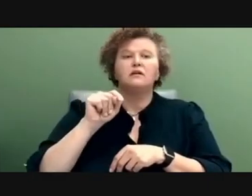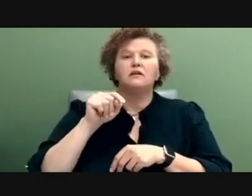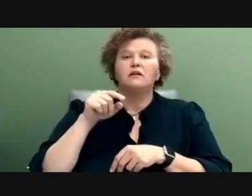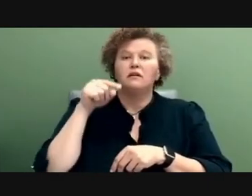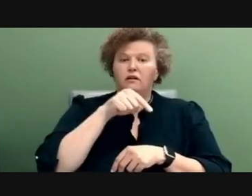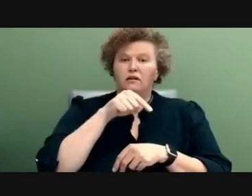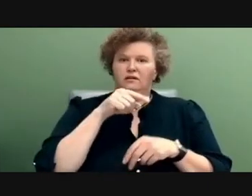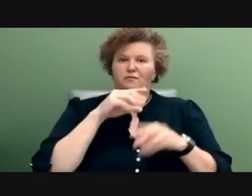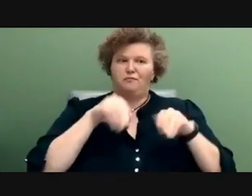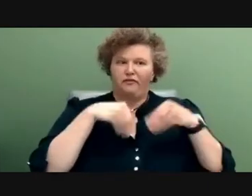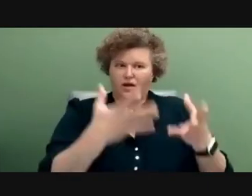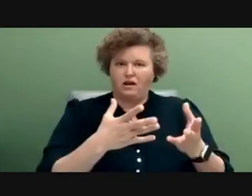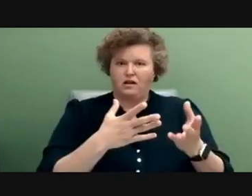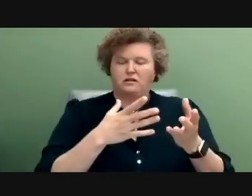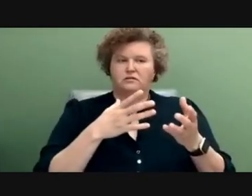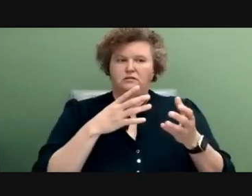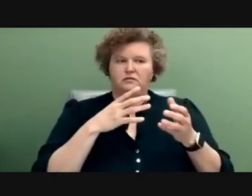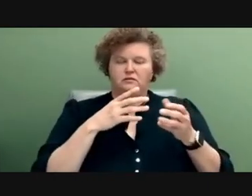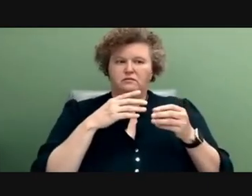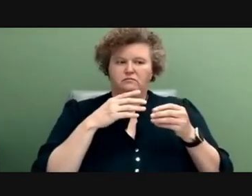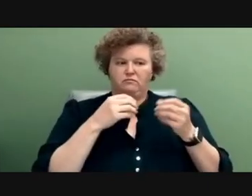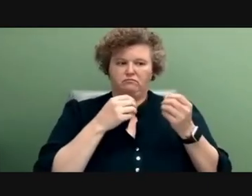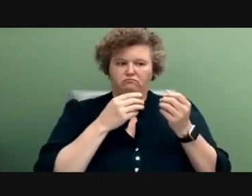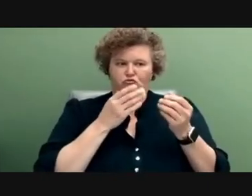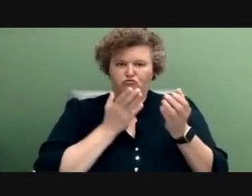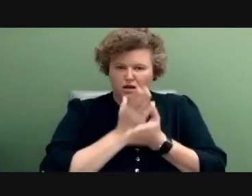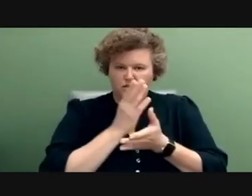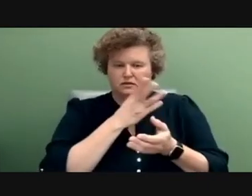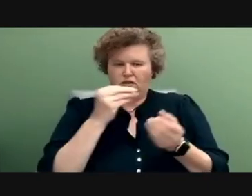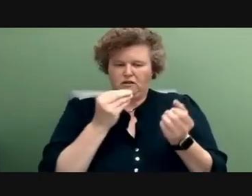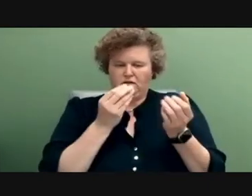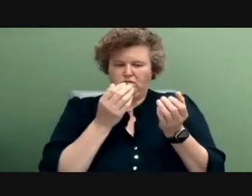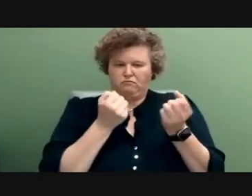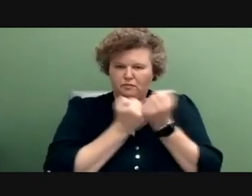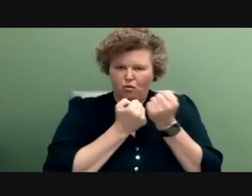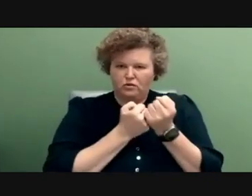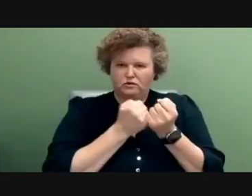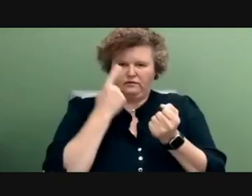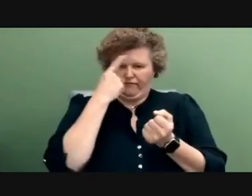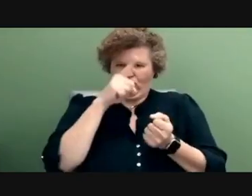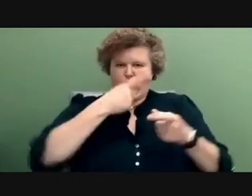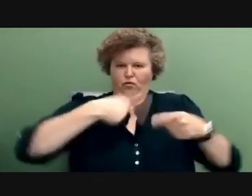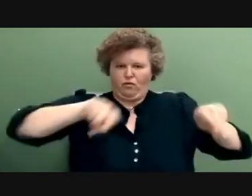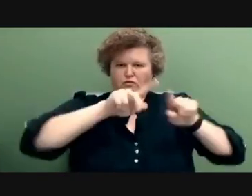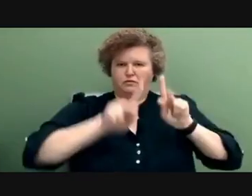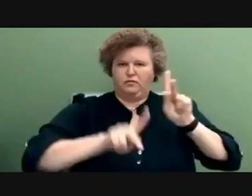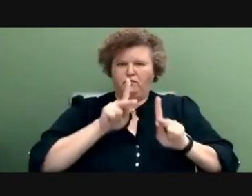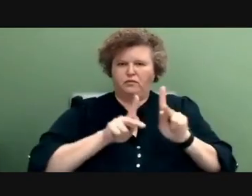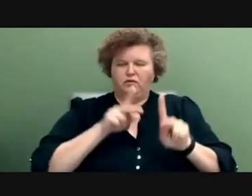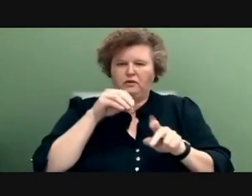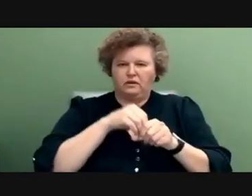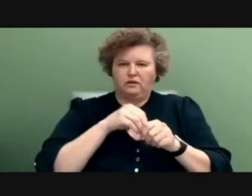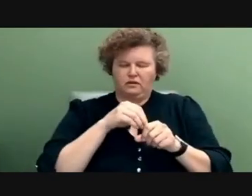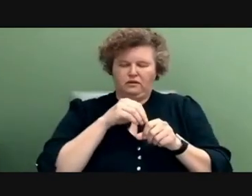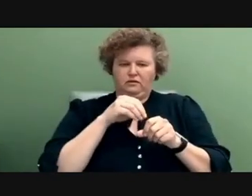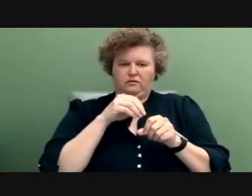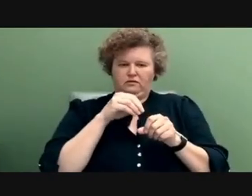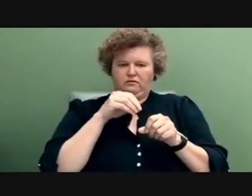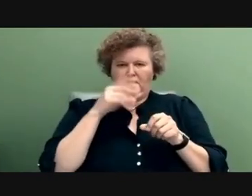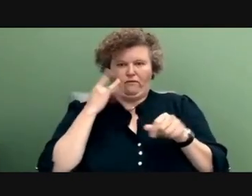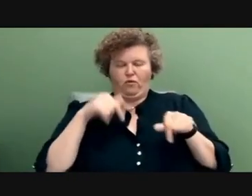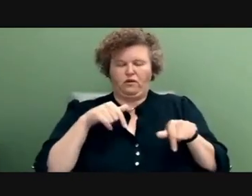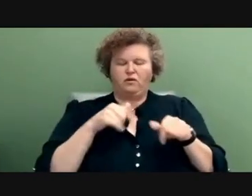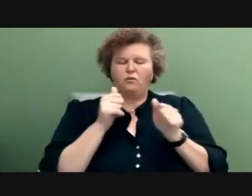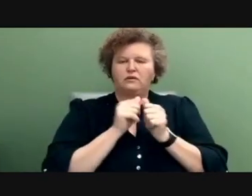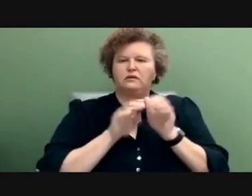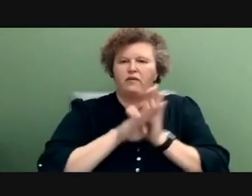Yes, and this law is called The Lanterman Act. Thank you. And that is